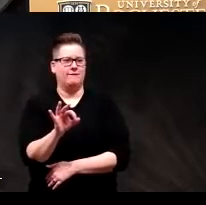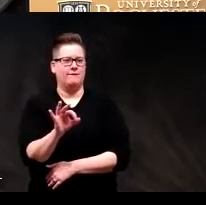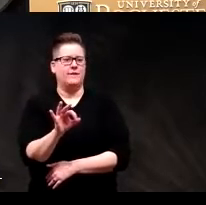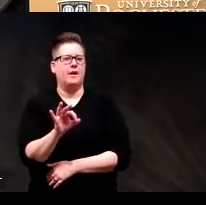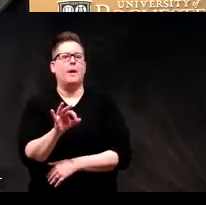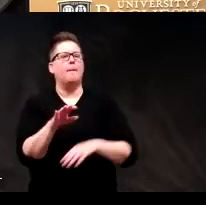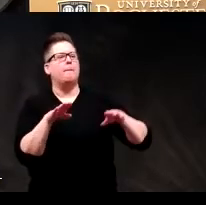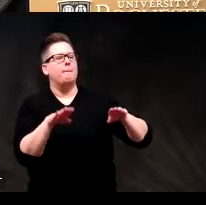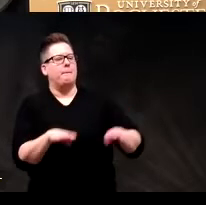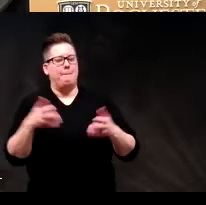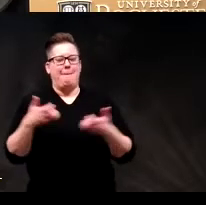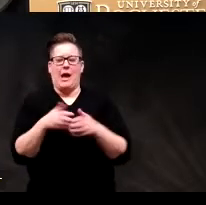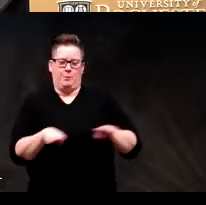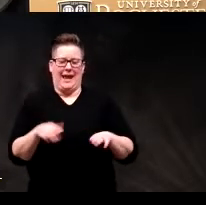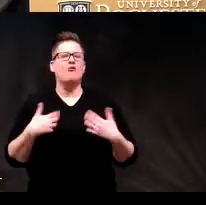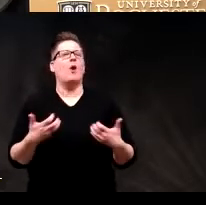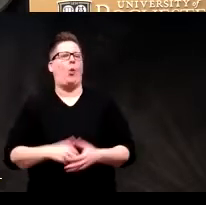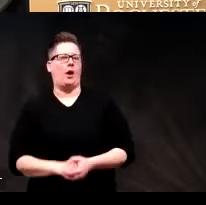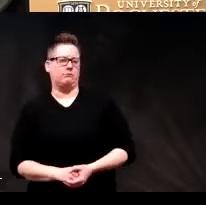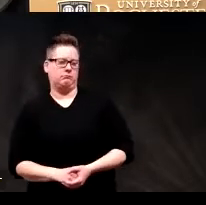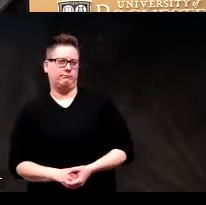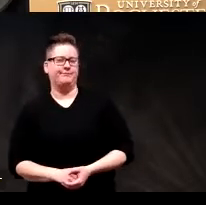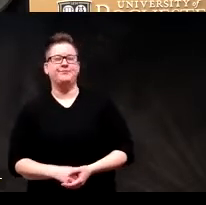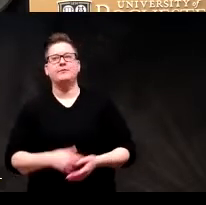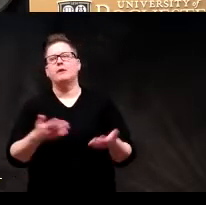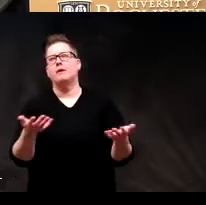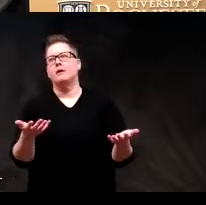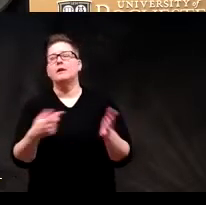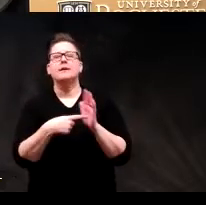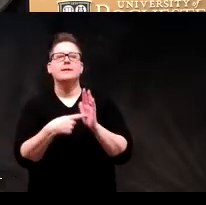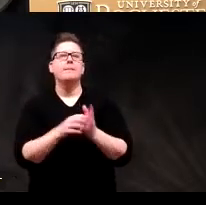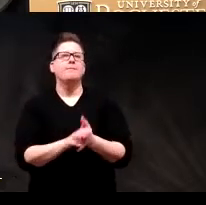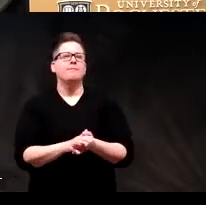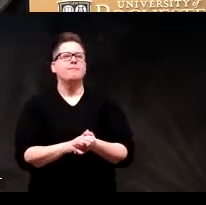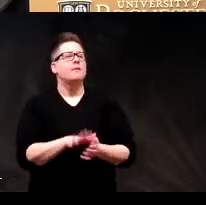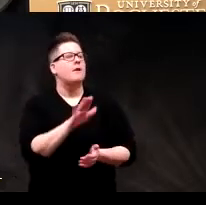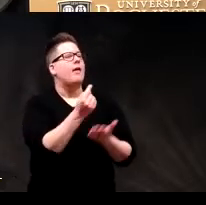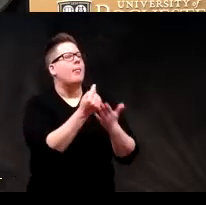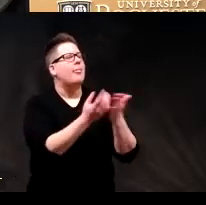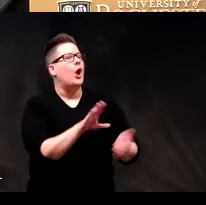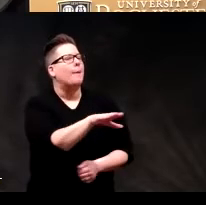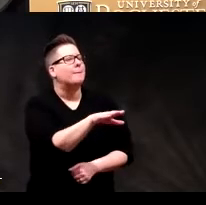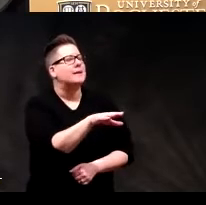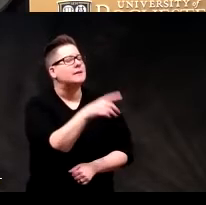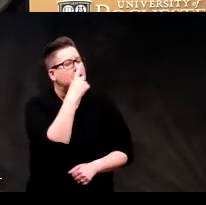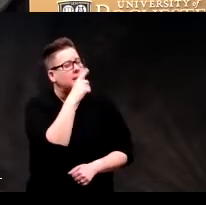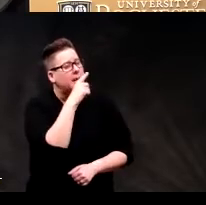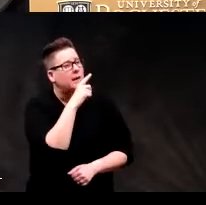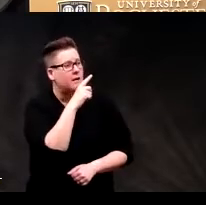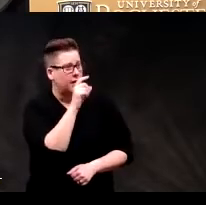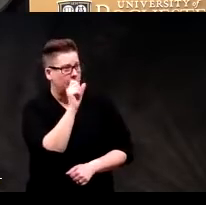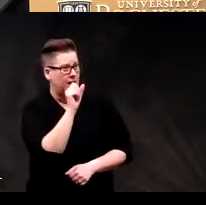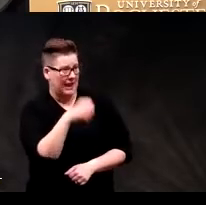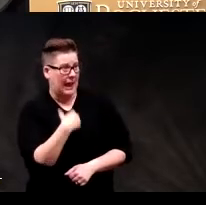that the client wishes. So, saying to your therapist, can you can I